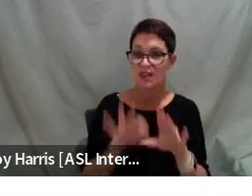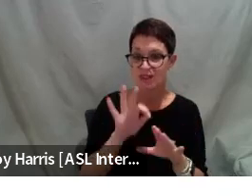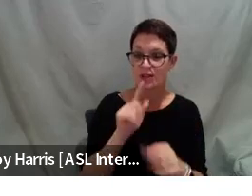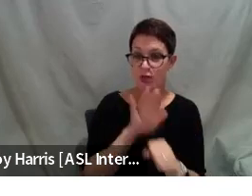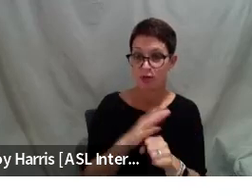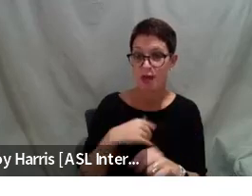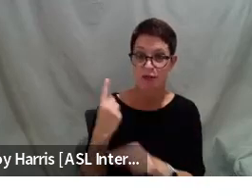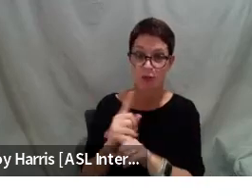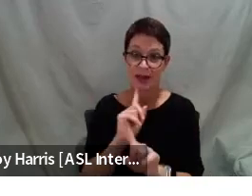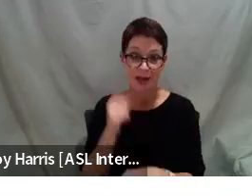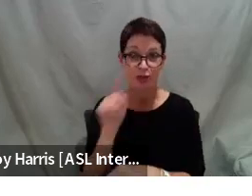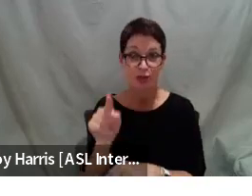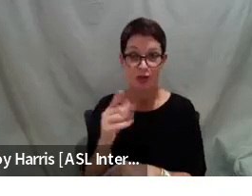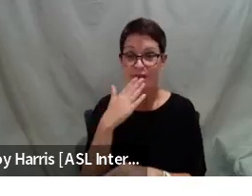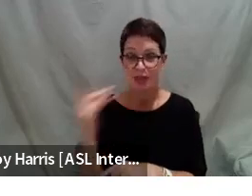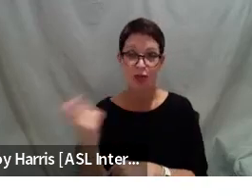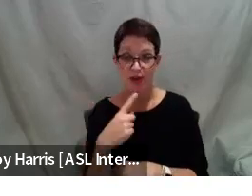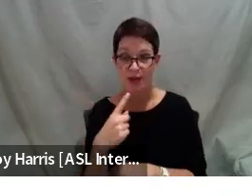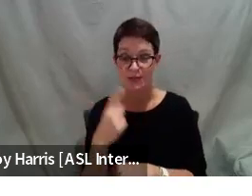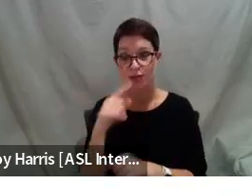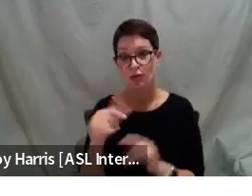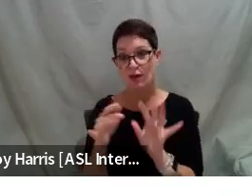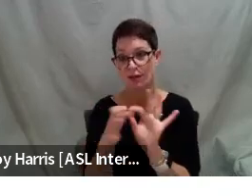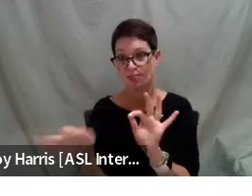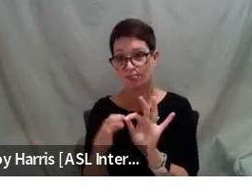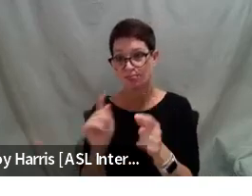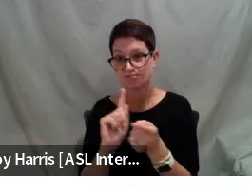the right answer for you. Thanks so much for asking.